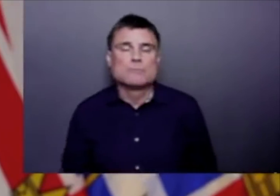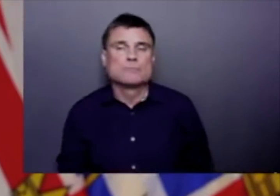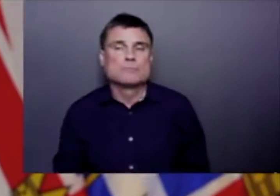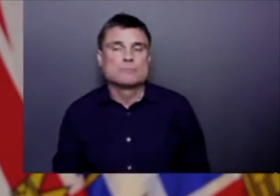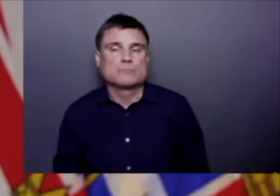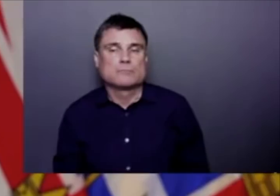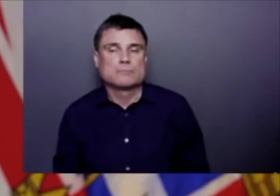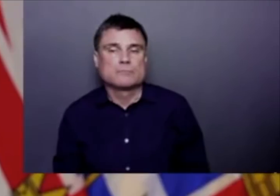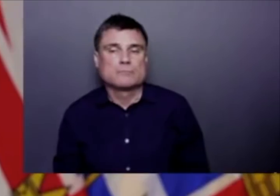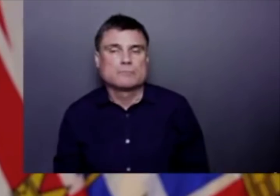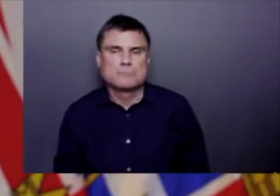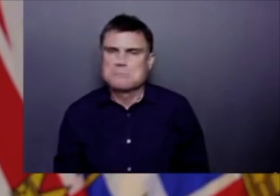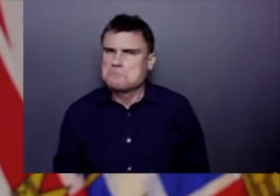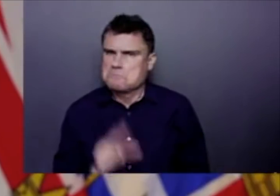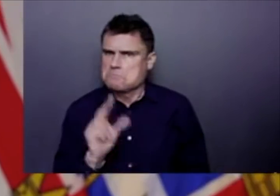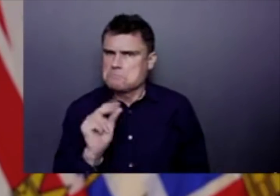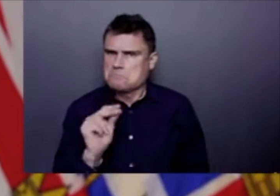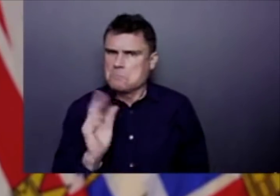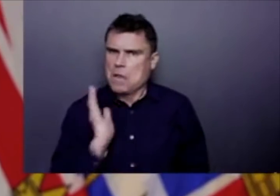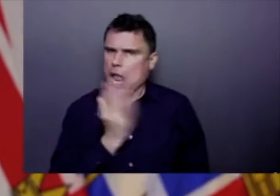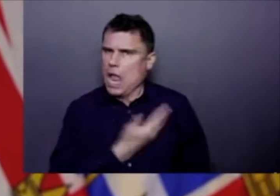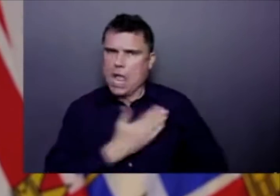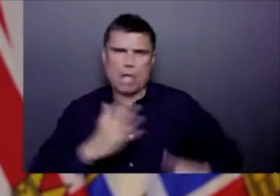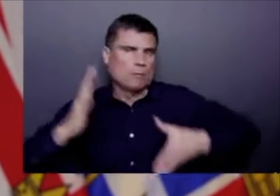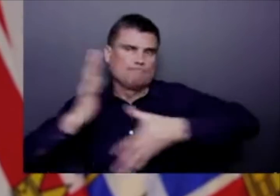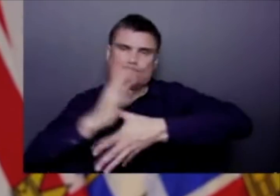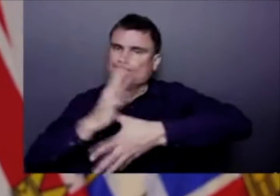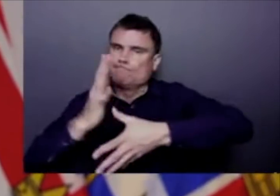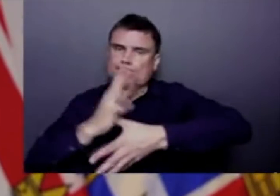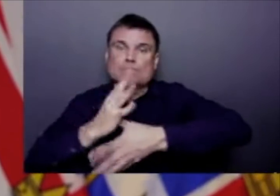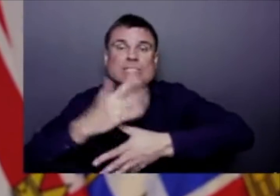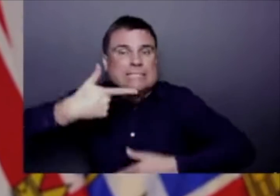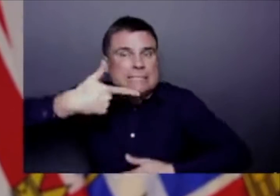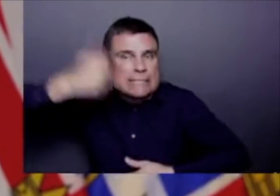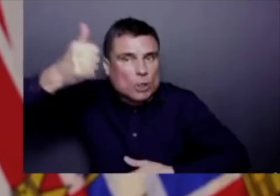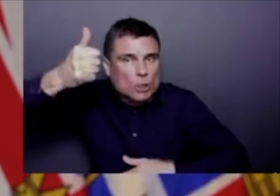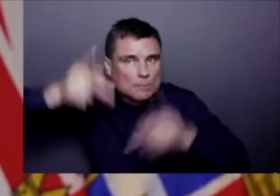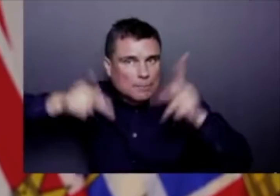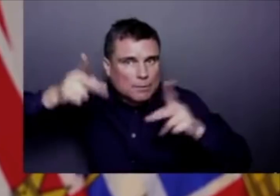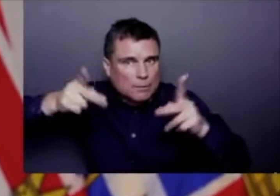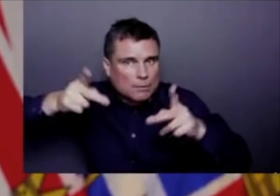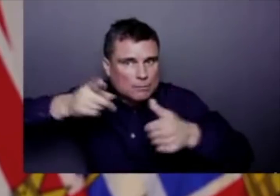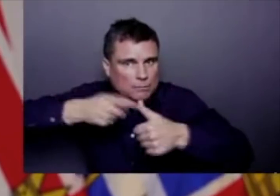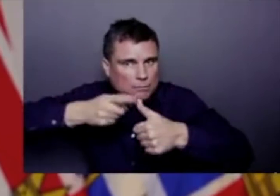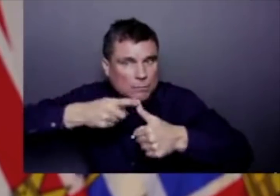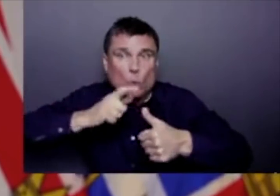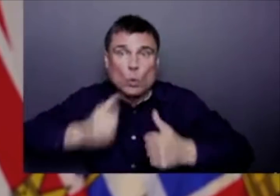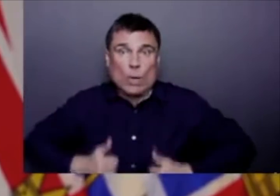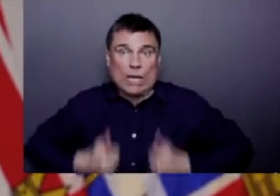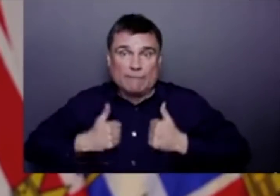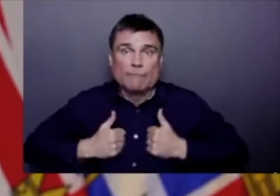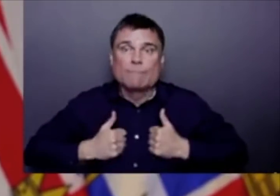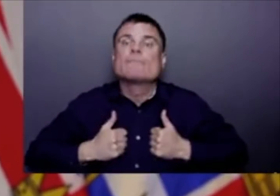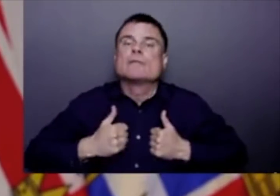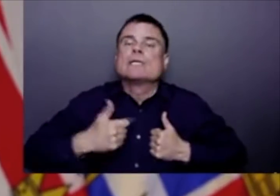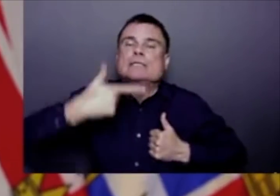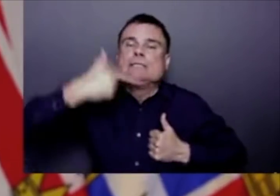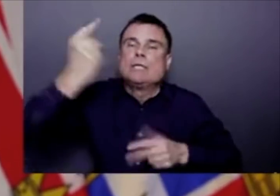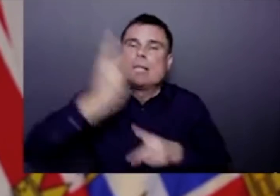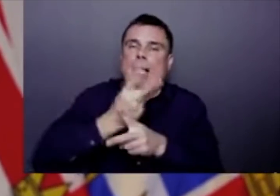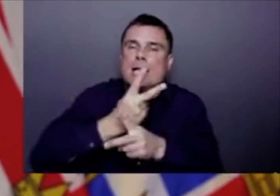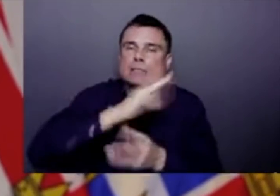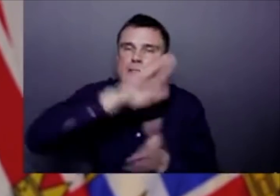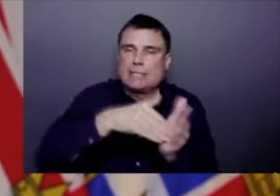seniors in long-term care and workers in long-term care and key acute care workers, healthcare workers as